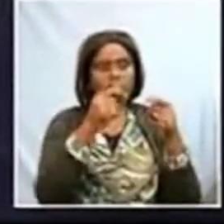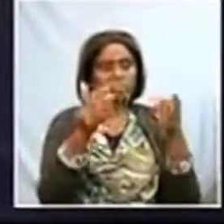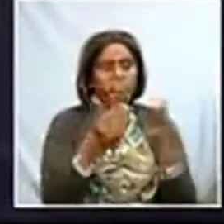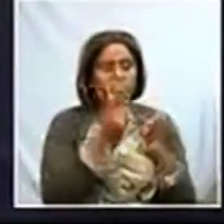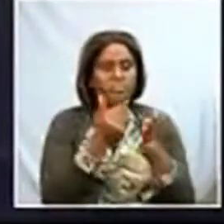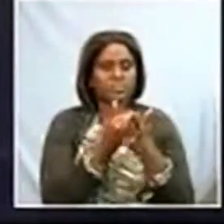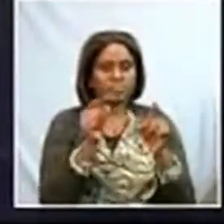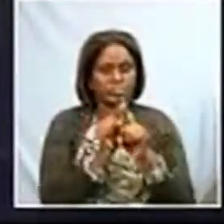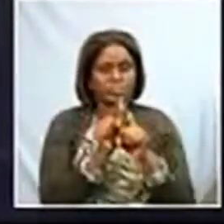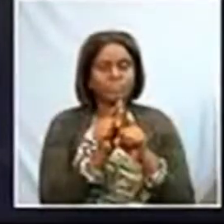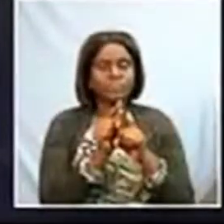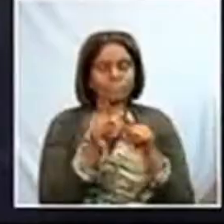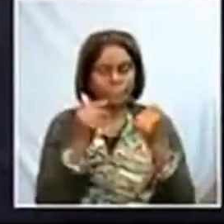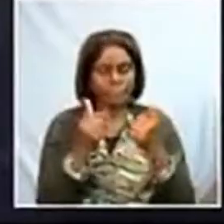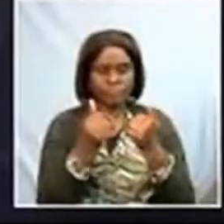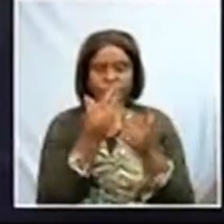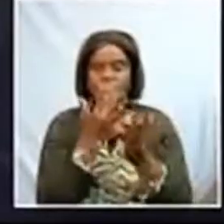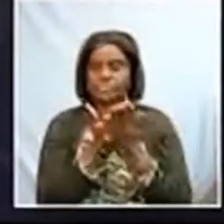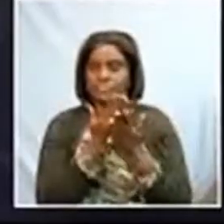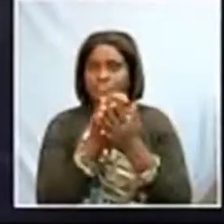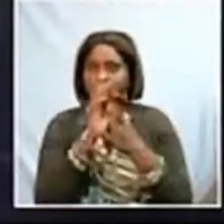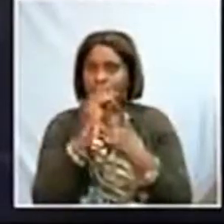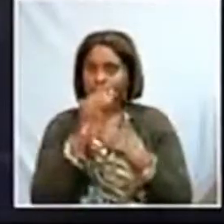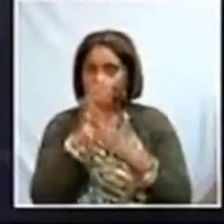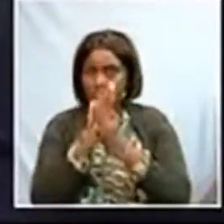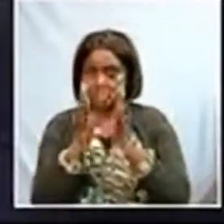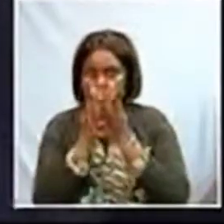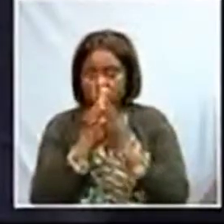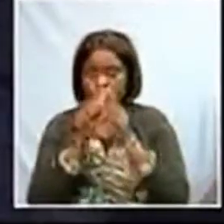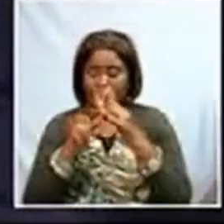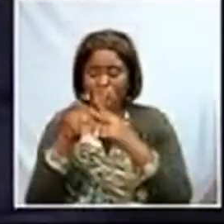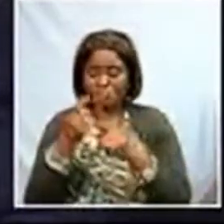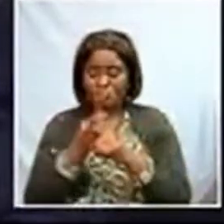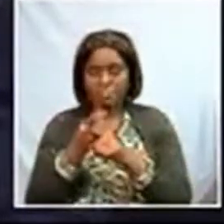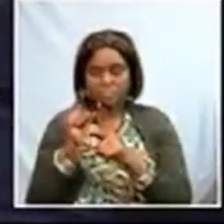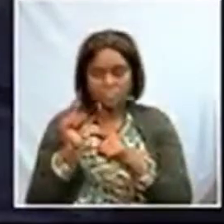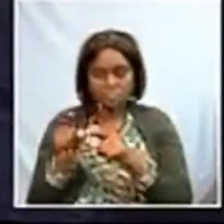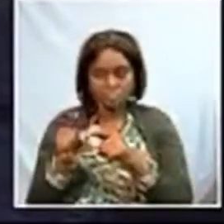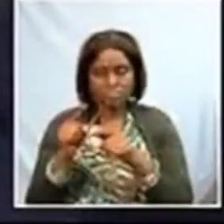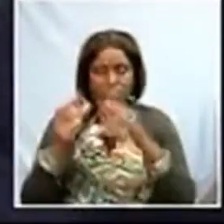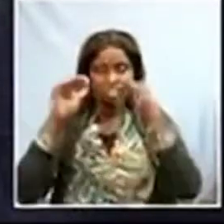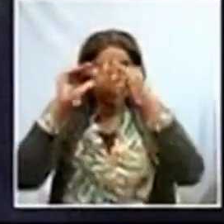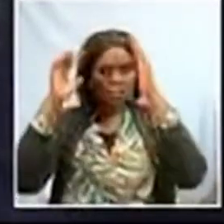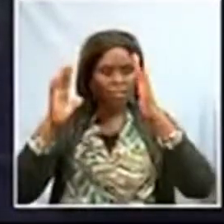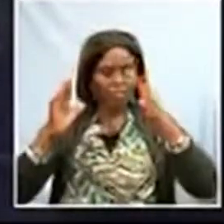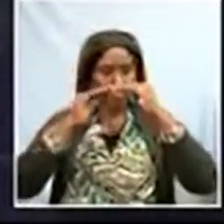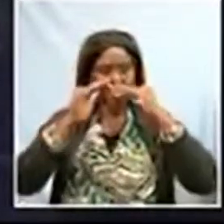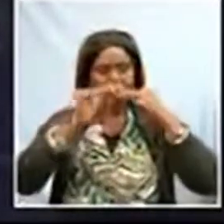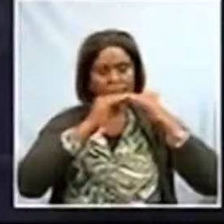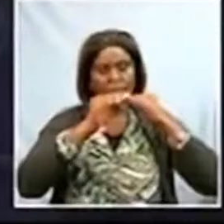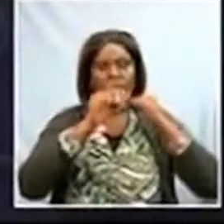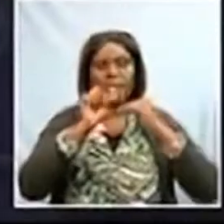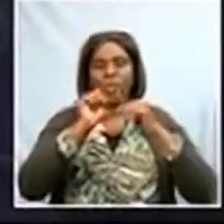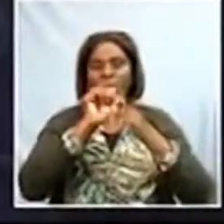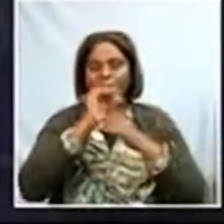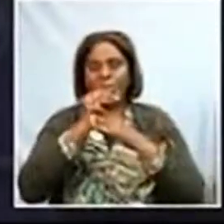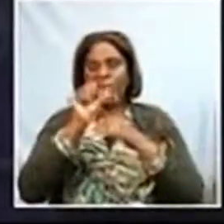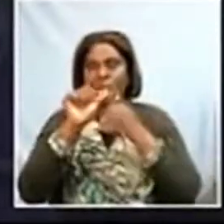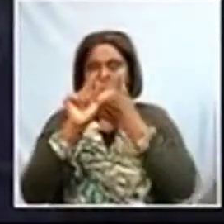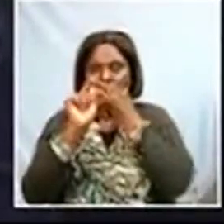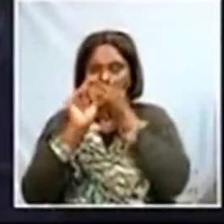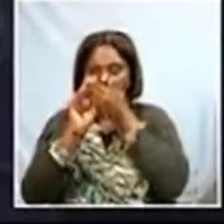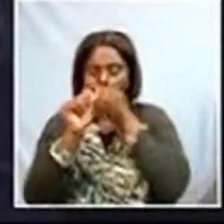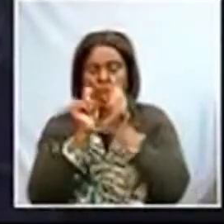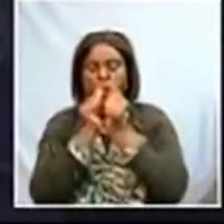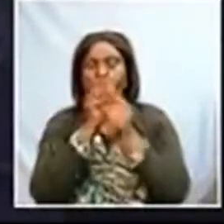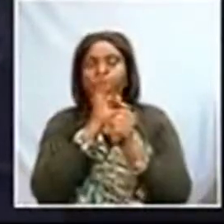contractor, unlike a building or a structure, we'll say they'll start from lintel level or roof level or slab level. With boreholes, it's